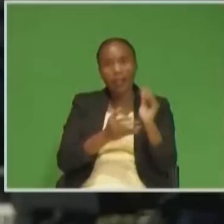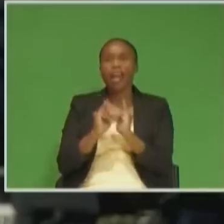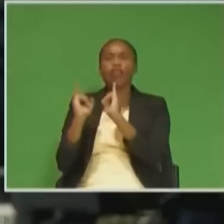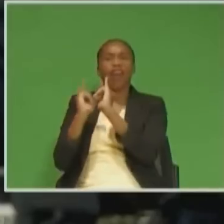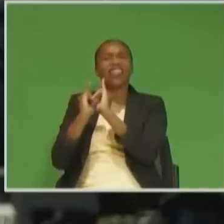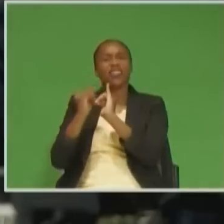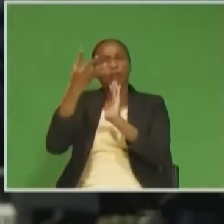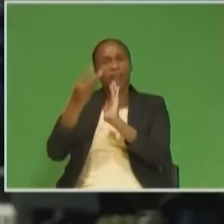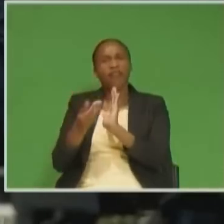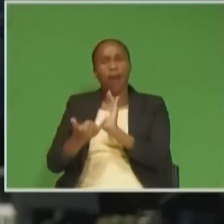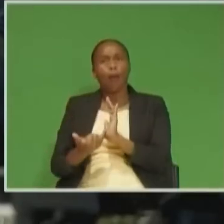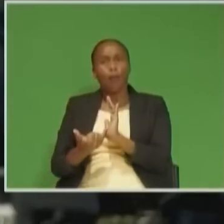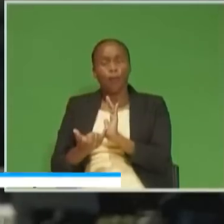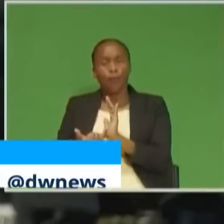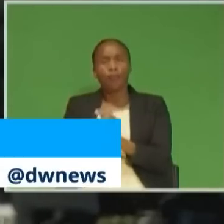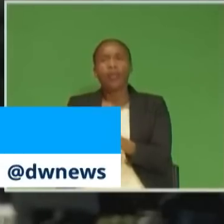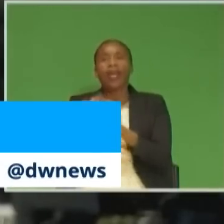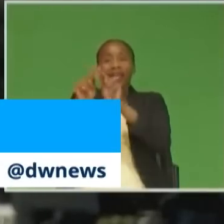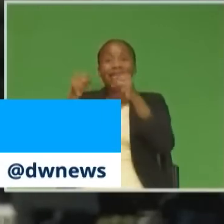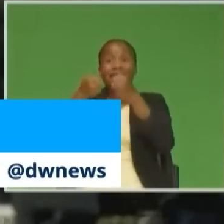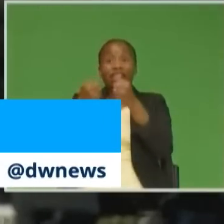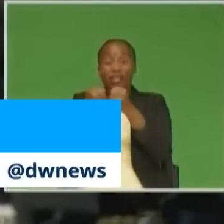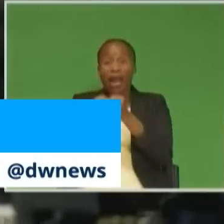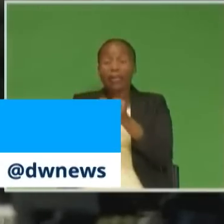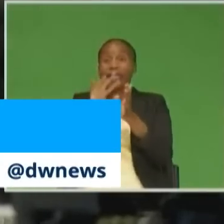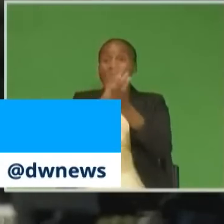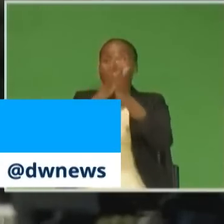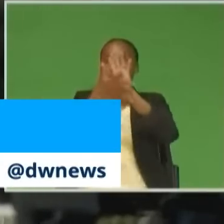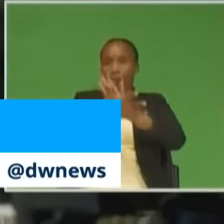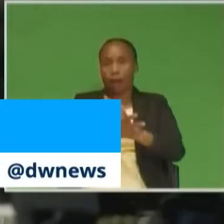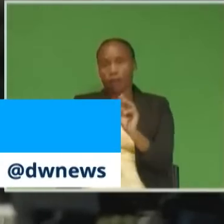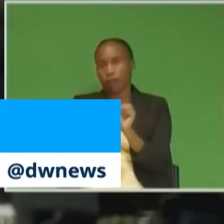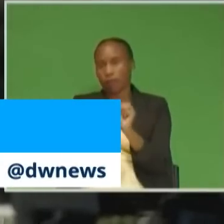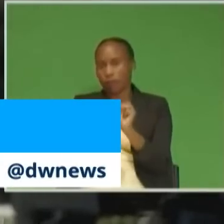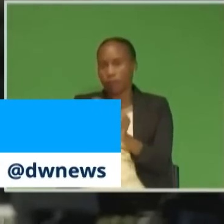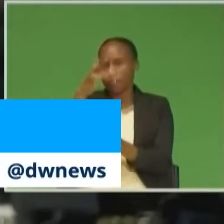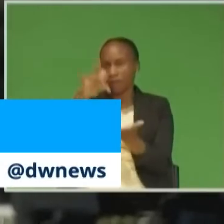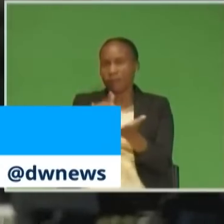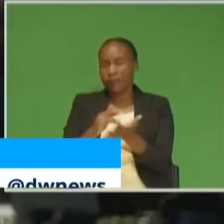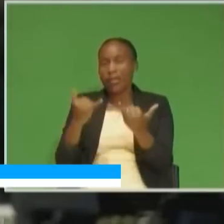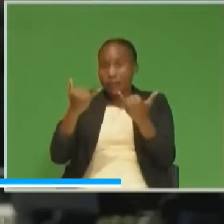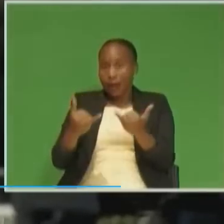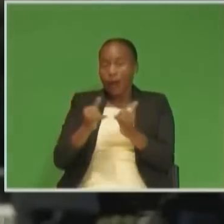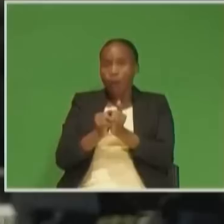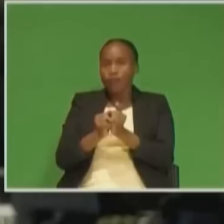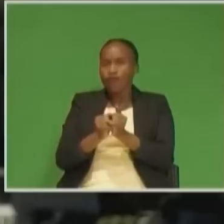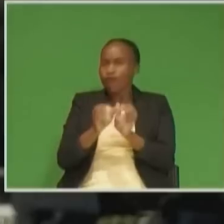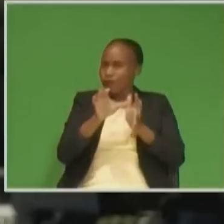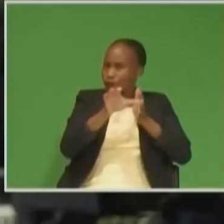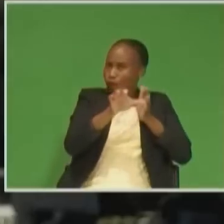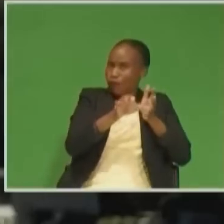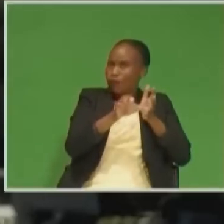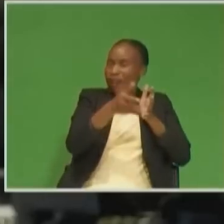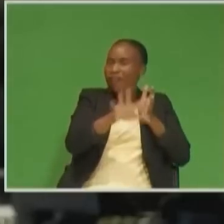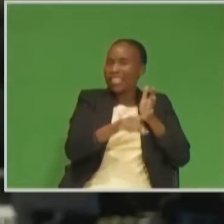disaster. The National Disaster Management Centre has consequently classified the